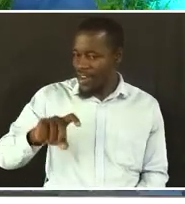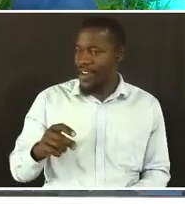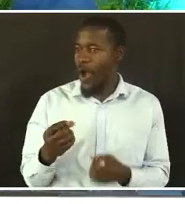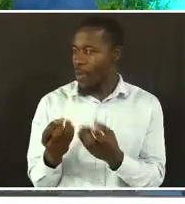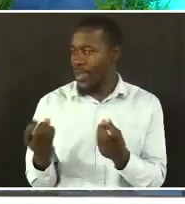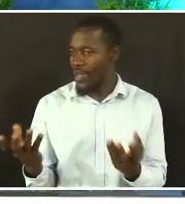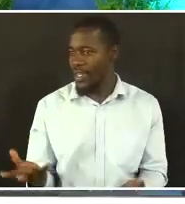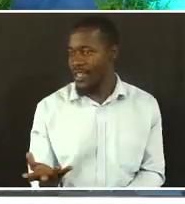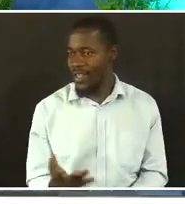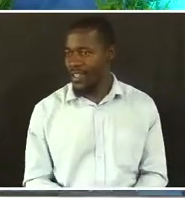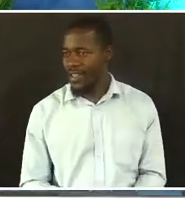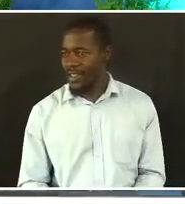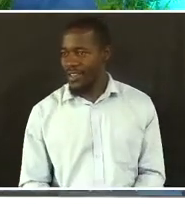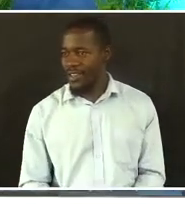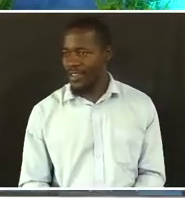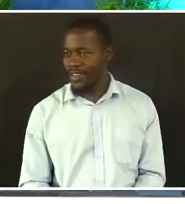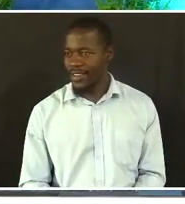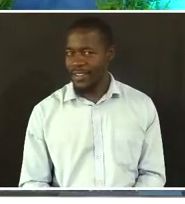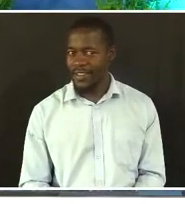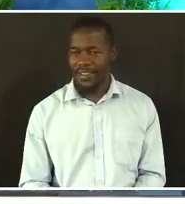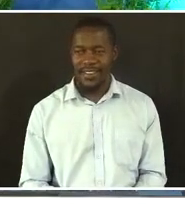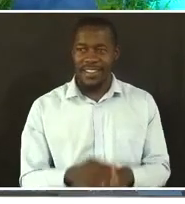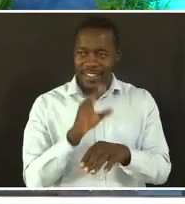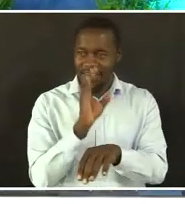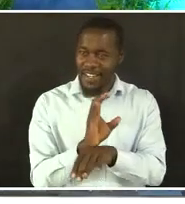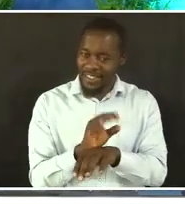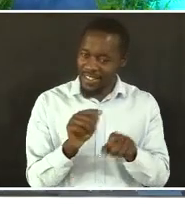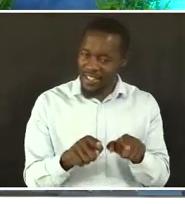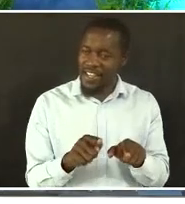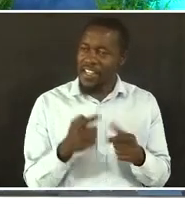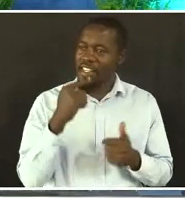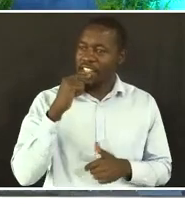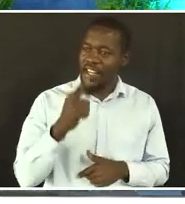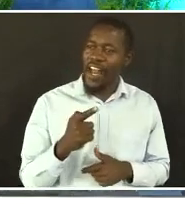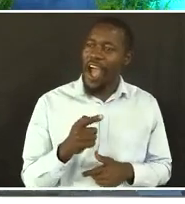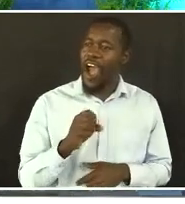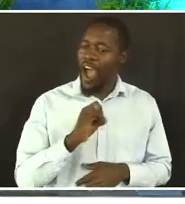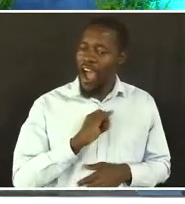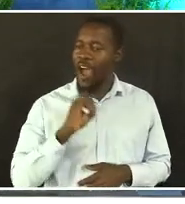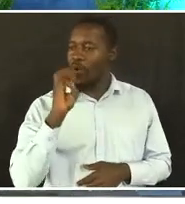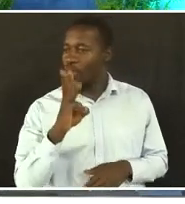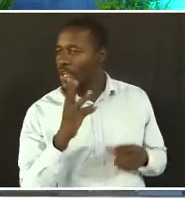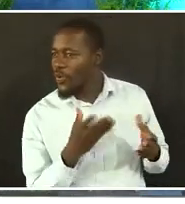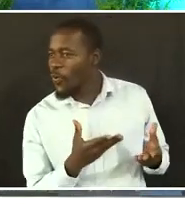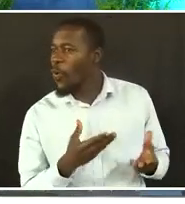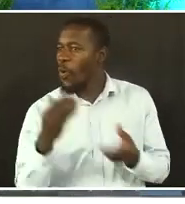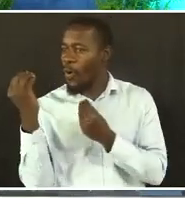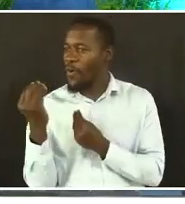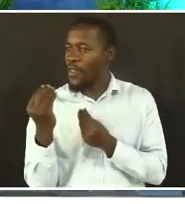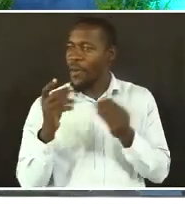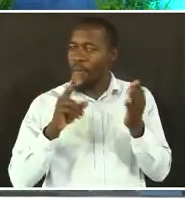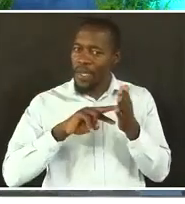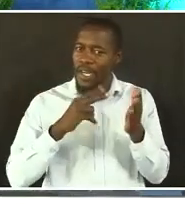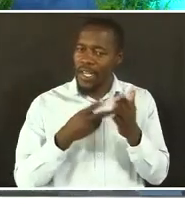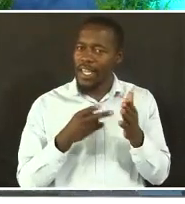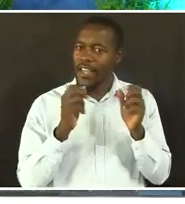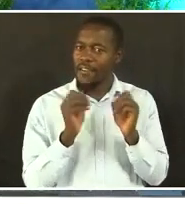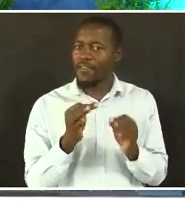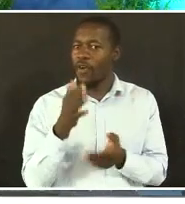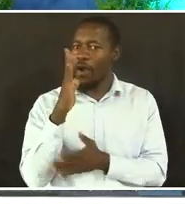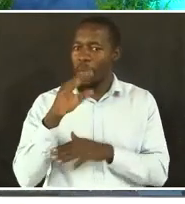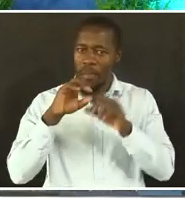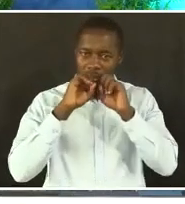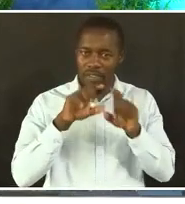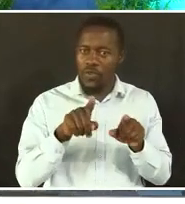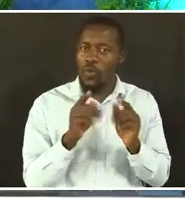Listen, in this church, when we say, I will go, the Lord has purposed that when he blessed you with one child, you